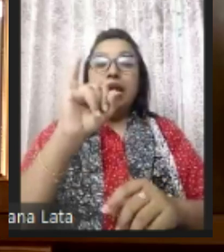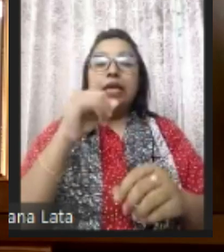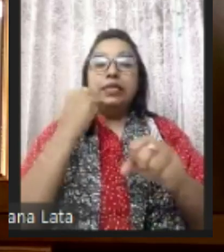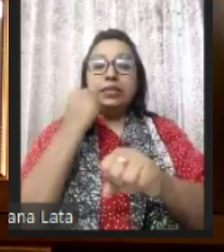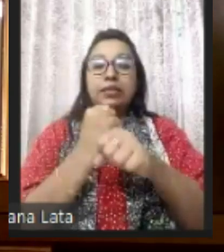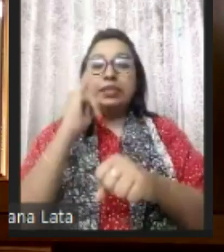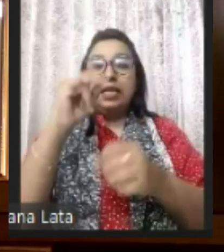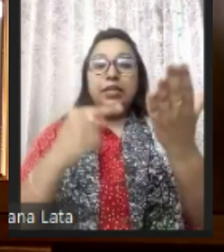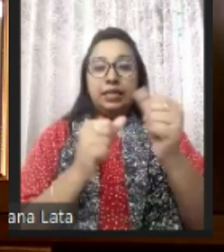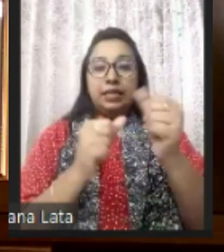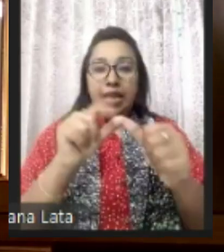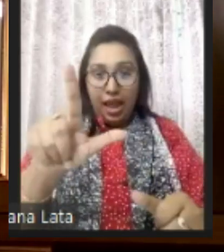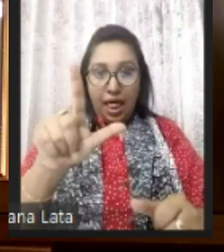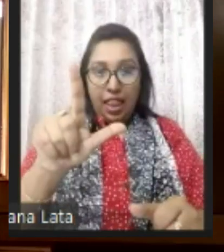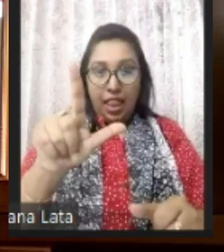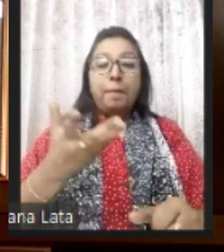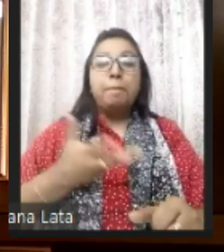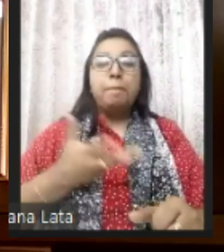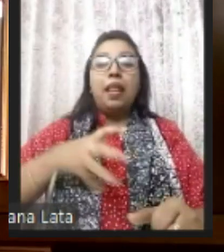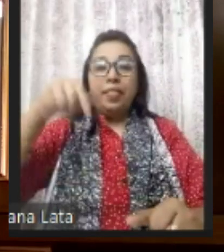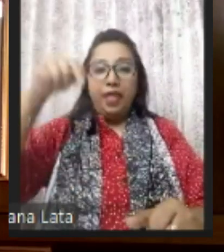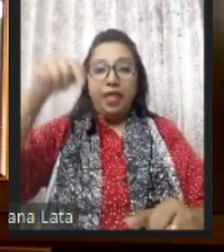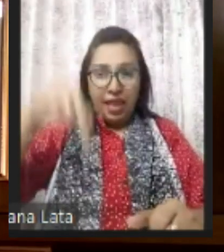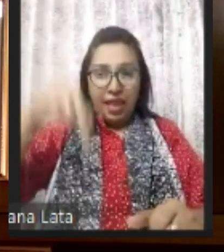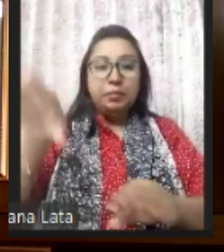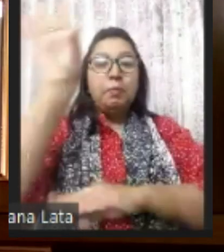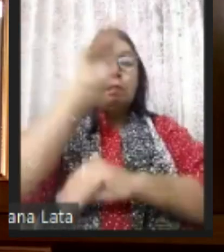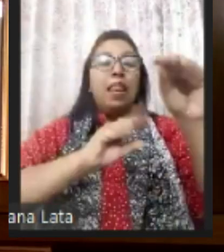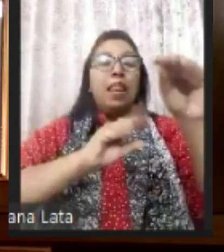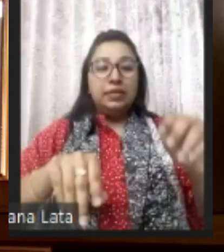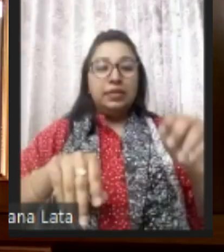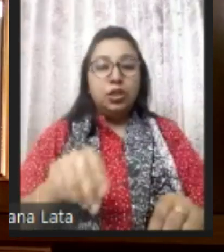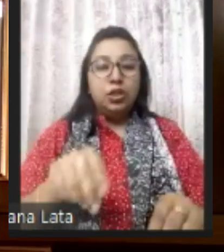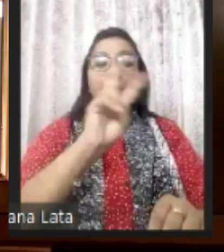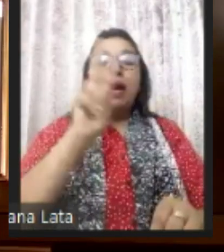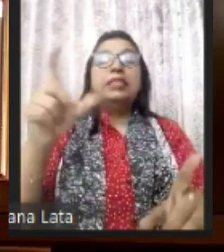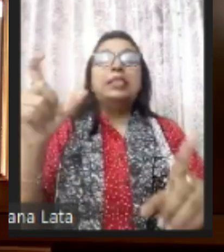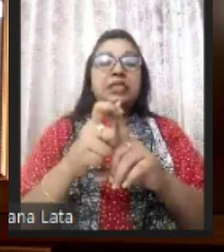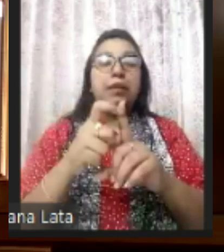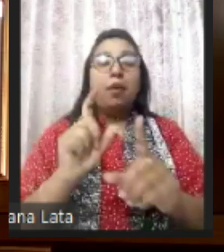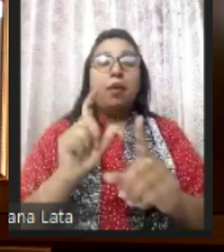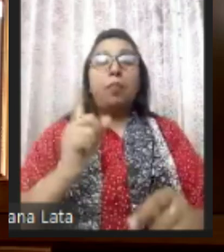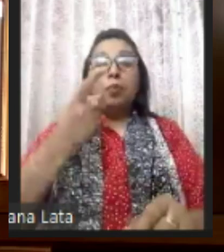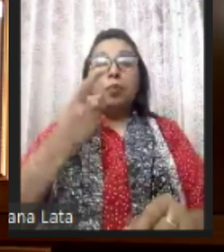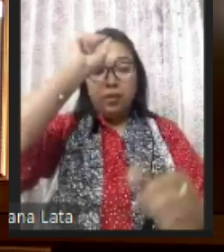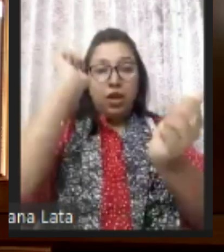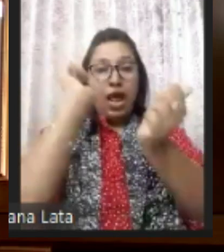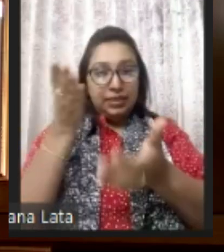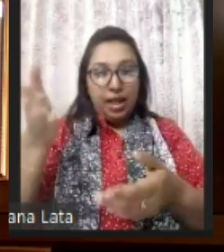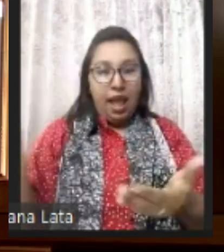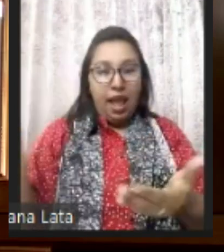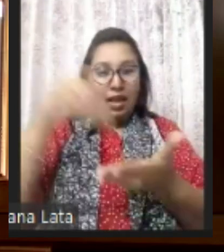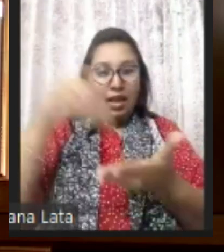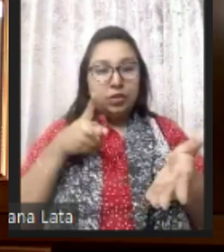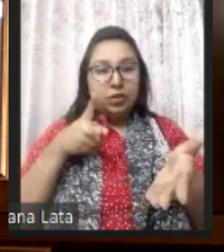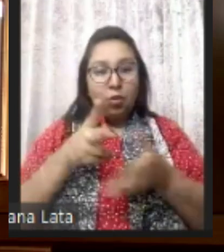Minister declared Smart Bangladesh by 2041 with smart citizen, smart government, smart economy, and smart